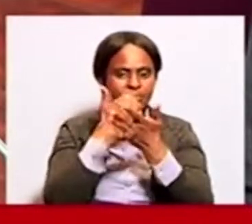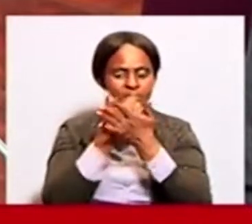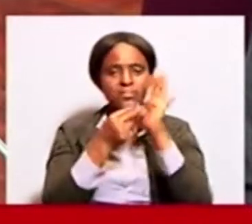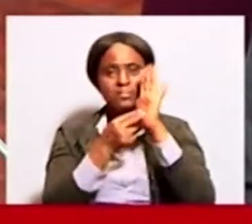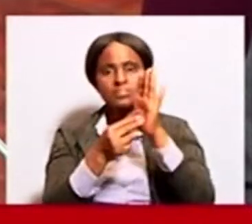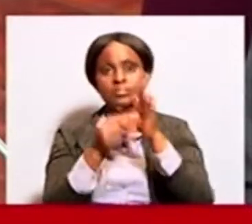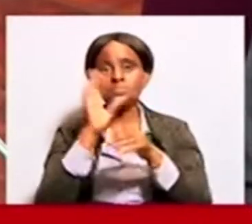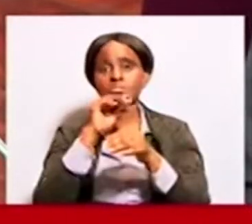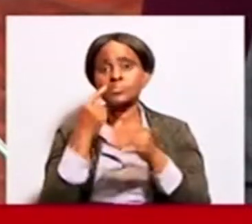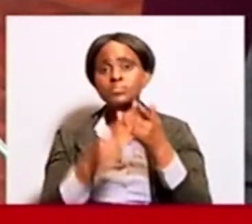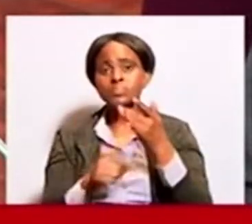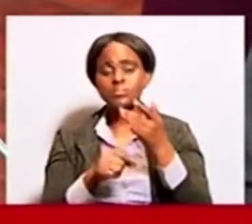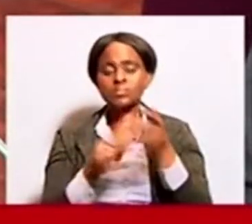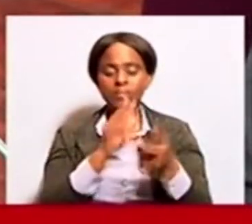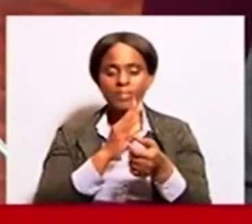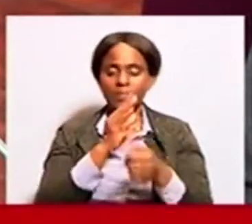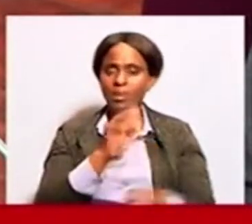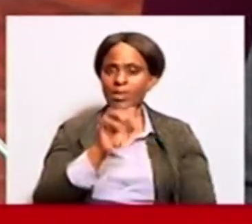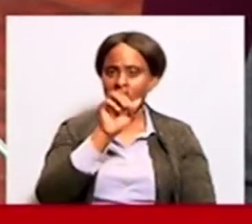that